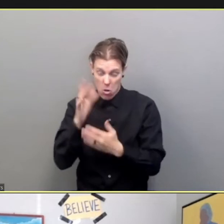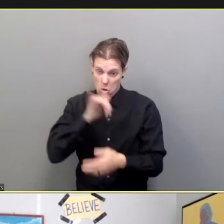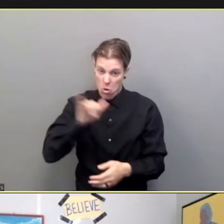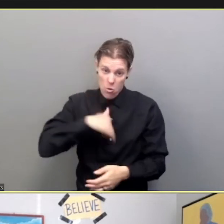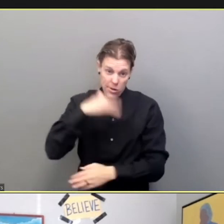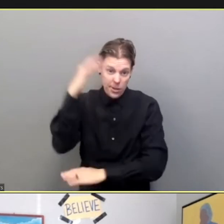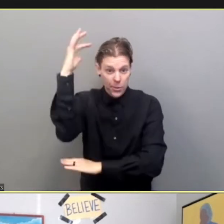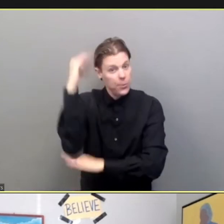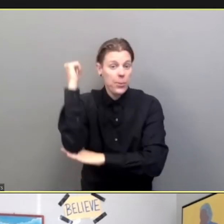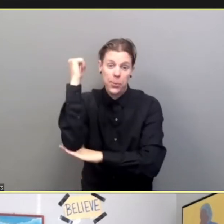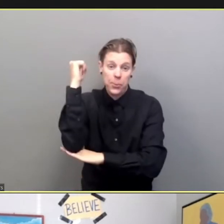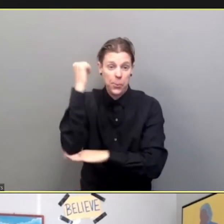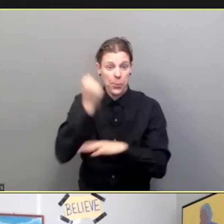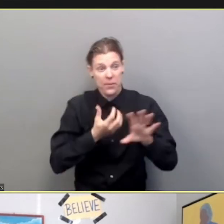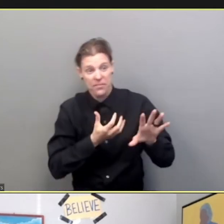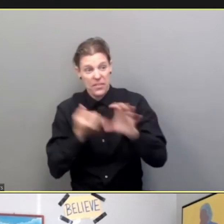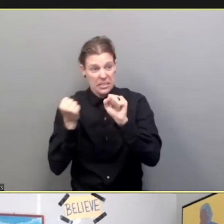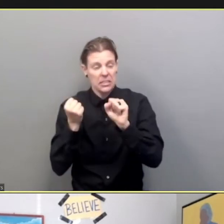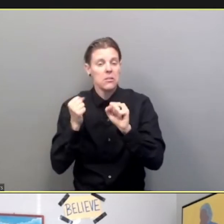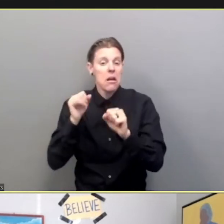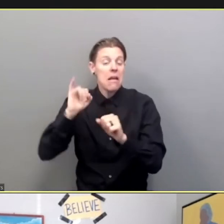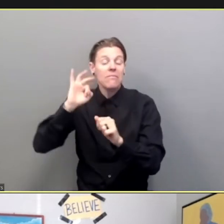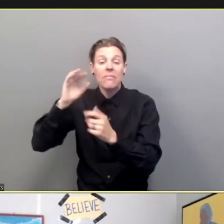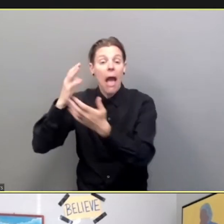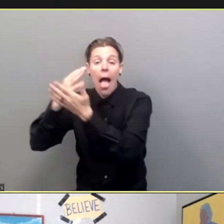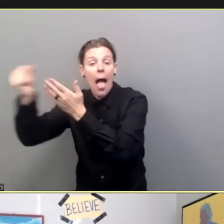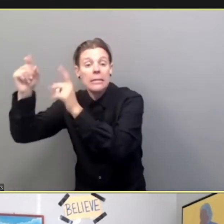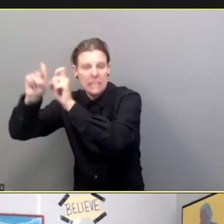a backup, we can. Thanks.